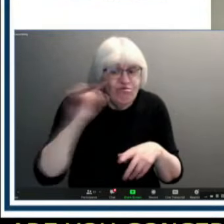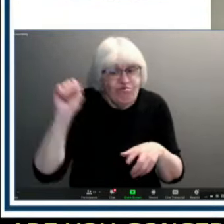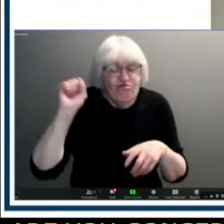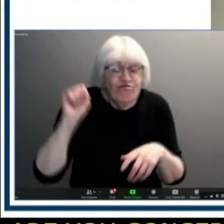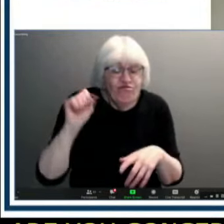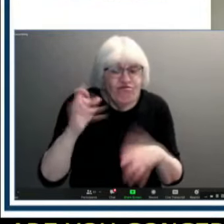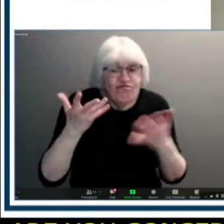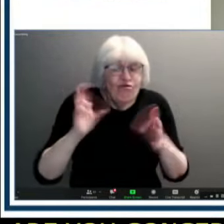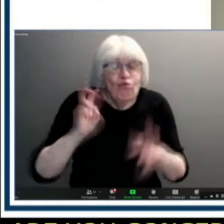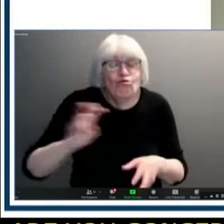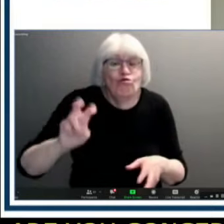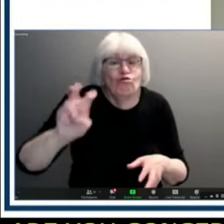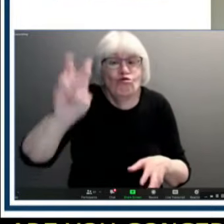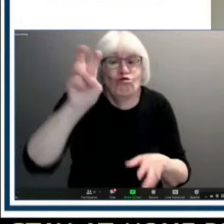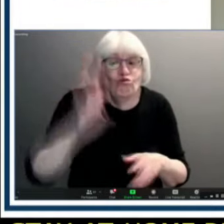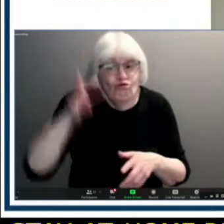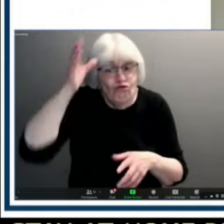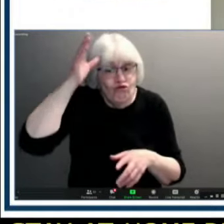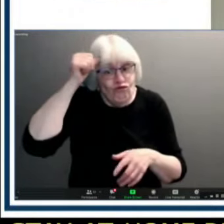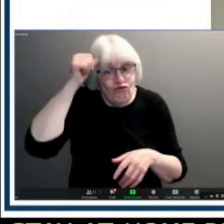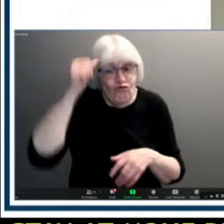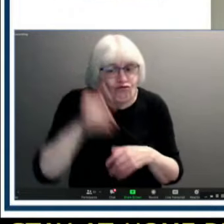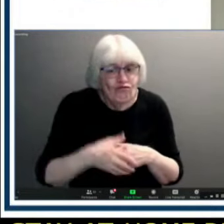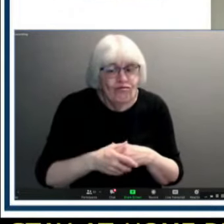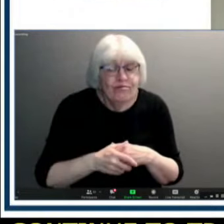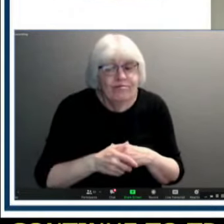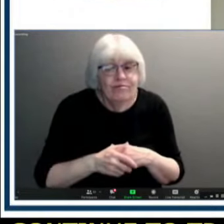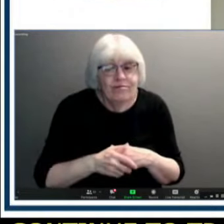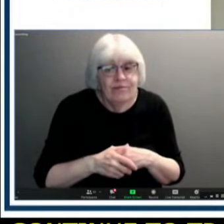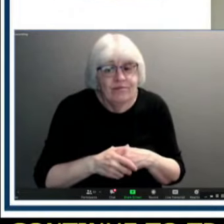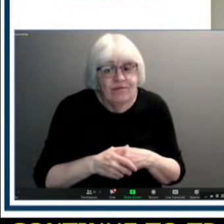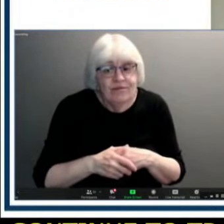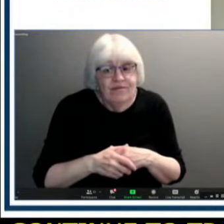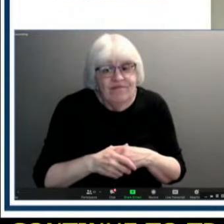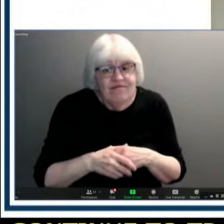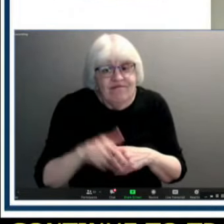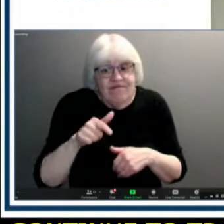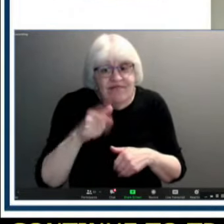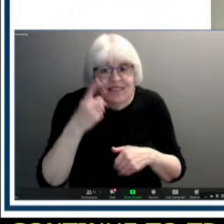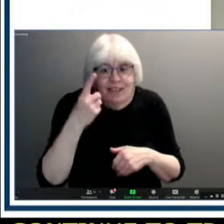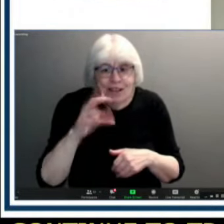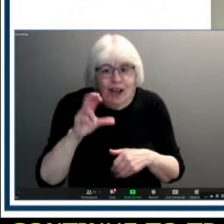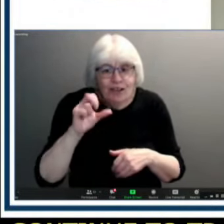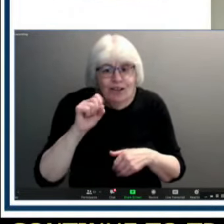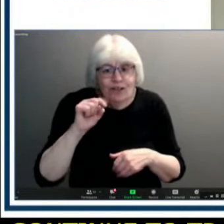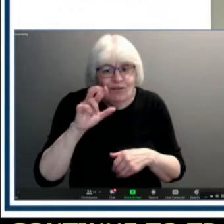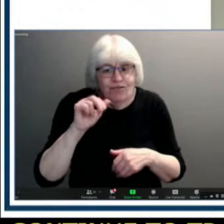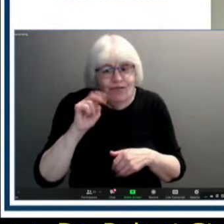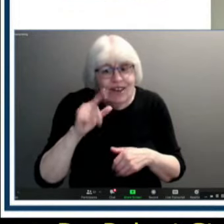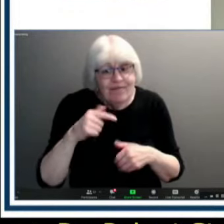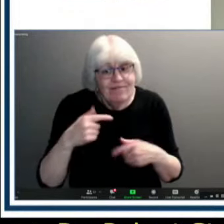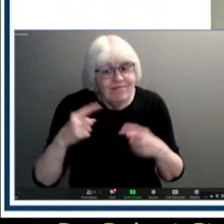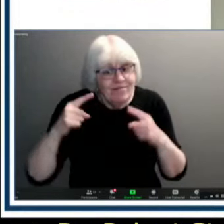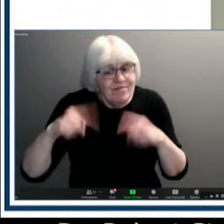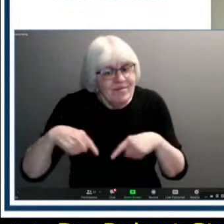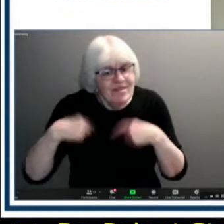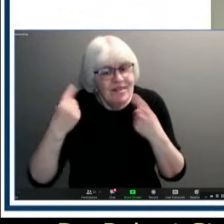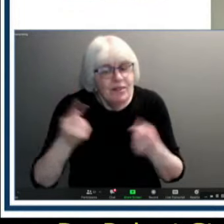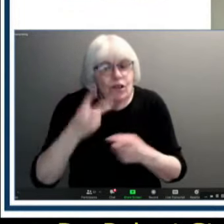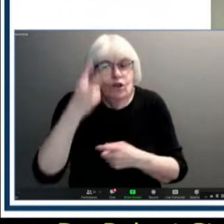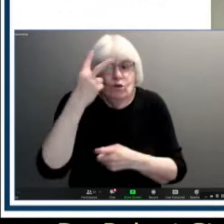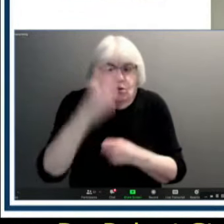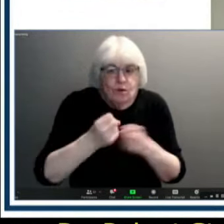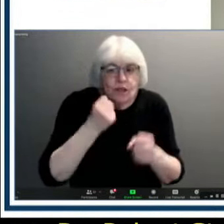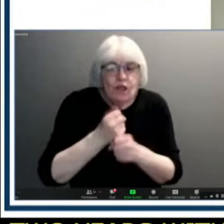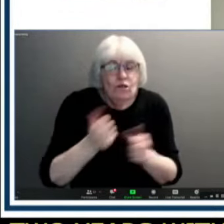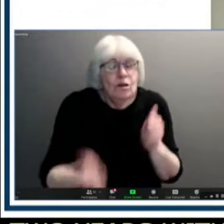So I think all along through the last 2 years, with the vast majority of Nova Scotians have understood and made the right choices. I don't think we have to